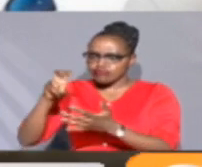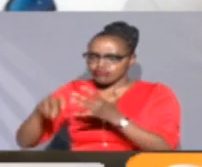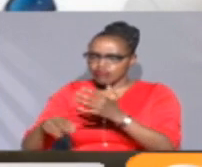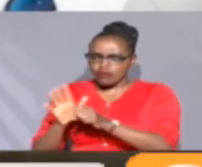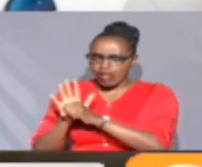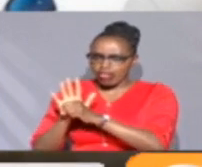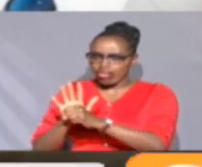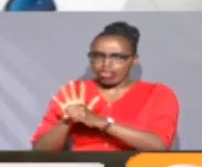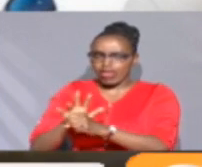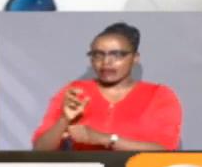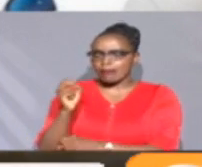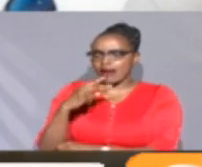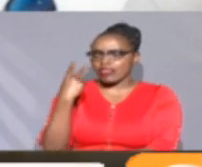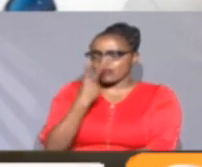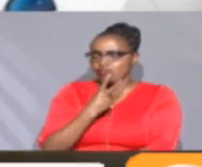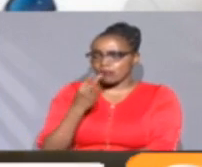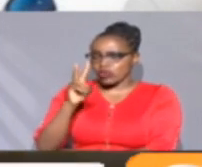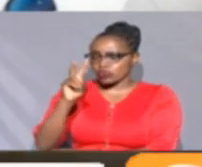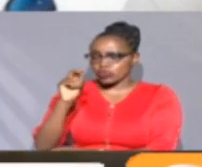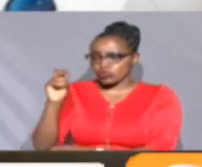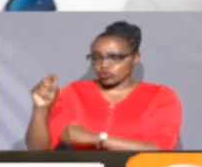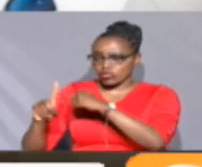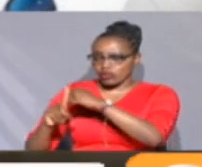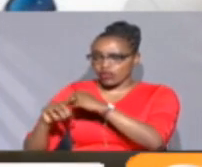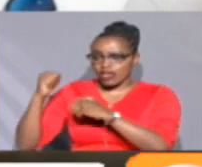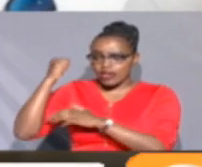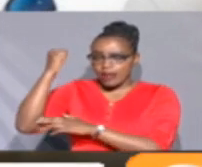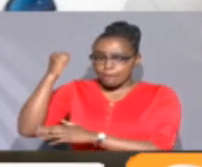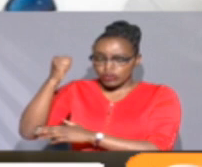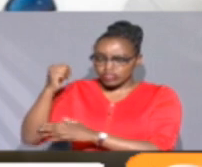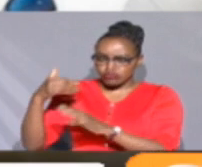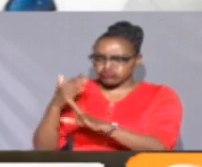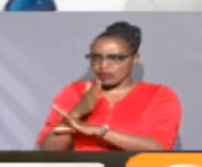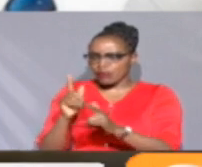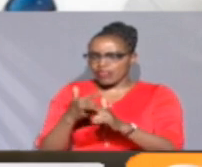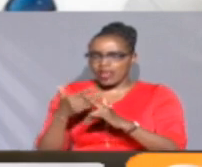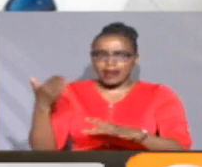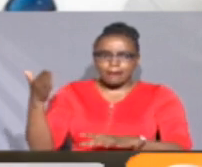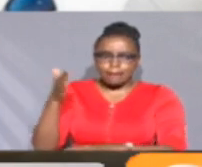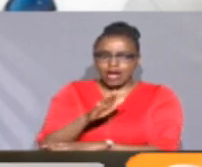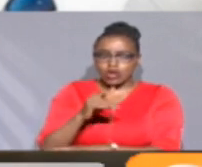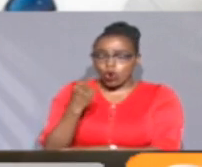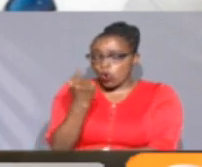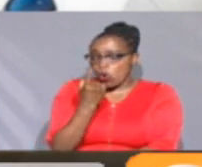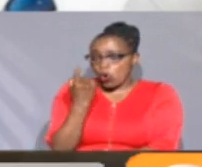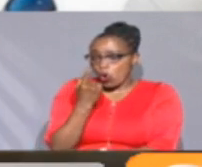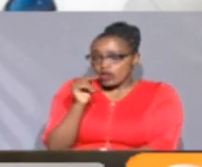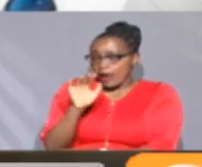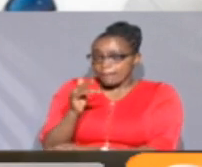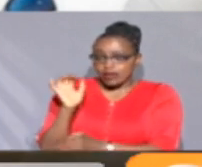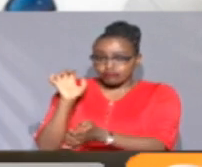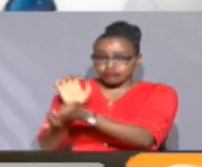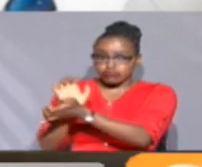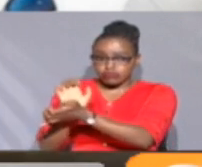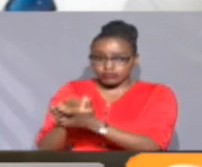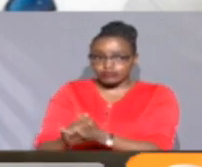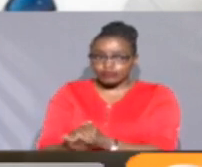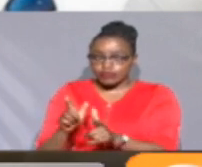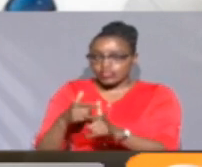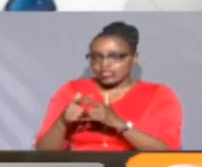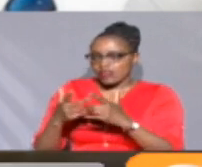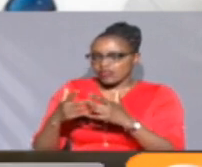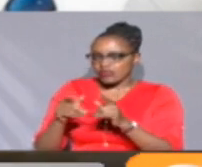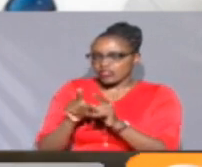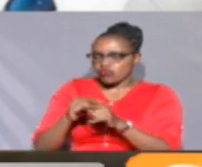pressure in February 2006, going into political oblivion, to return to the limelight only because of his prosecution. He took plea